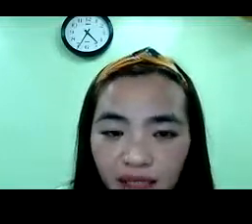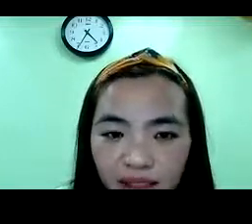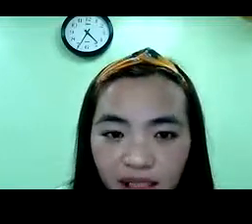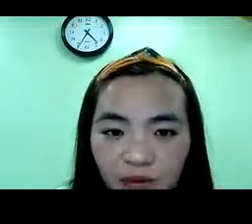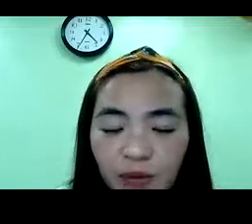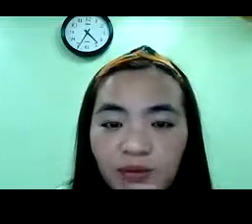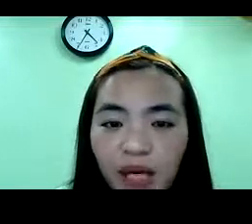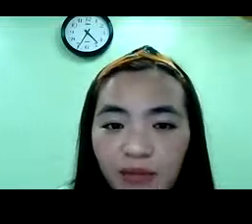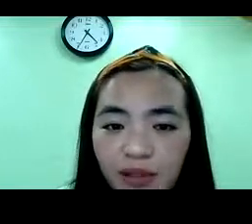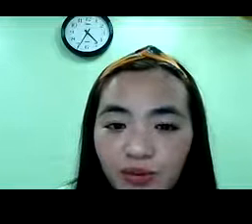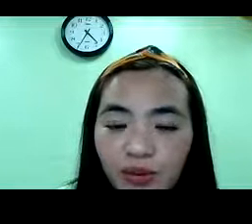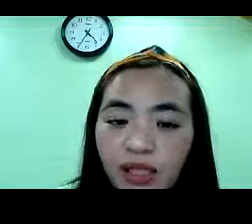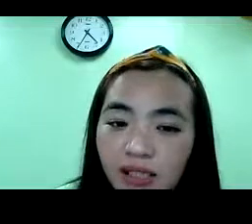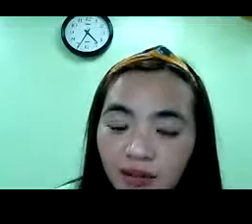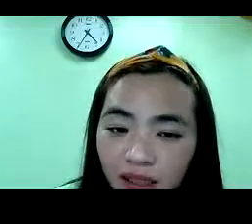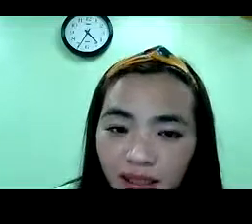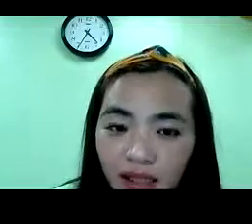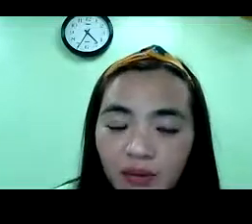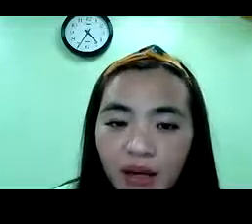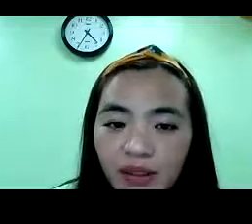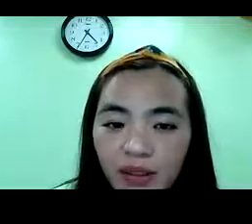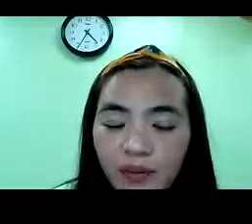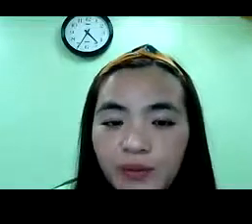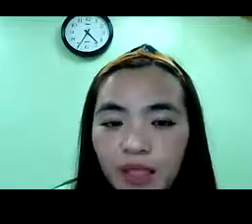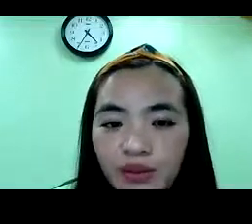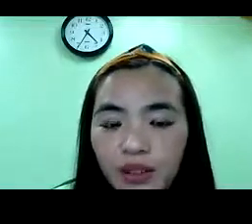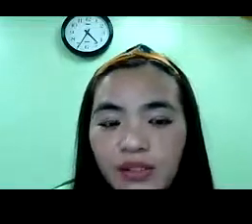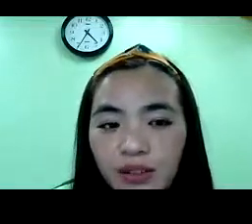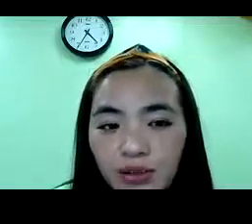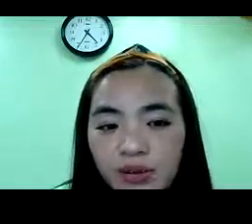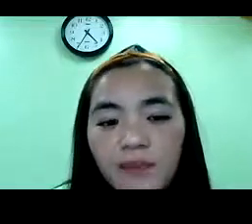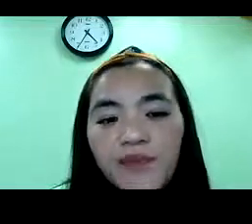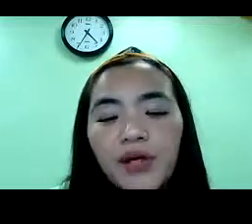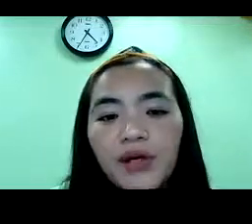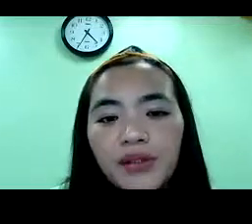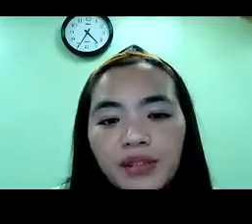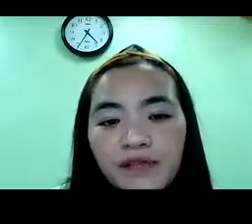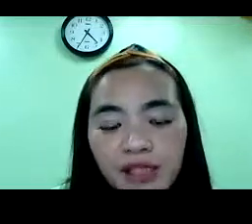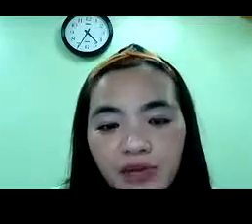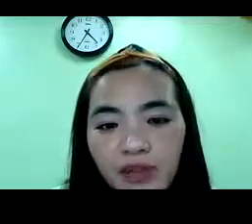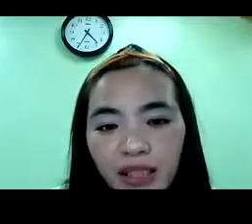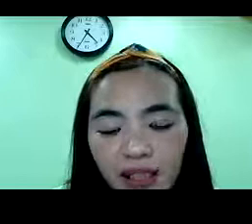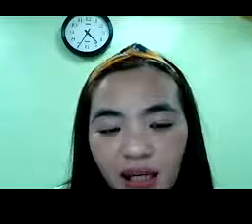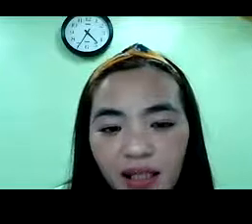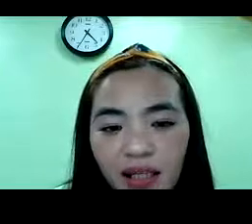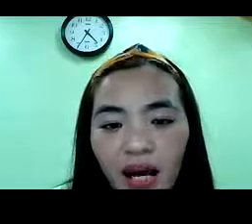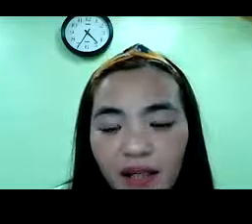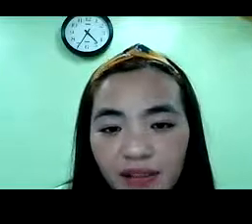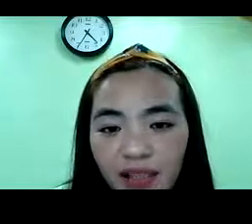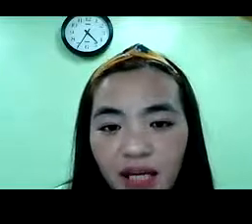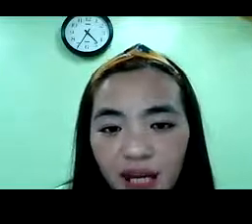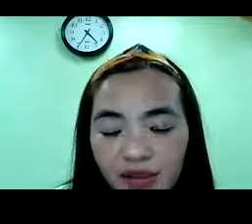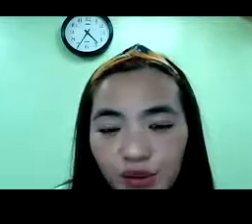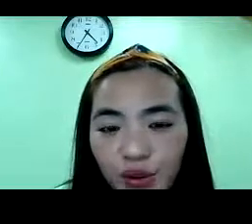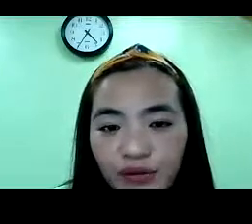or holidays, we won't be able to answer immediately. However, we will be able to answer those on the first working day